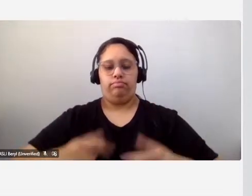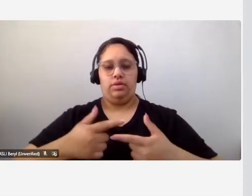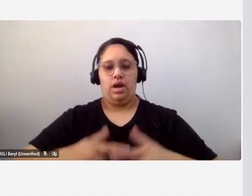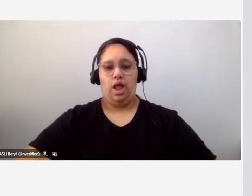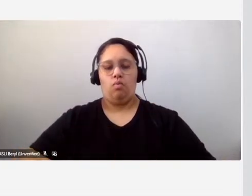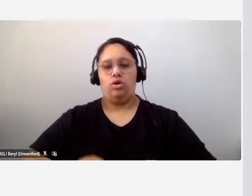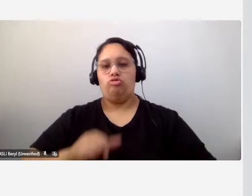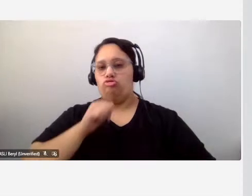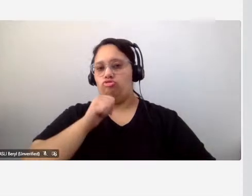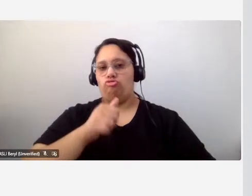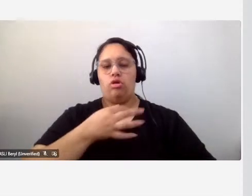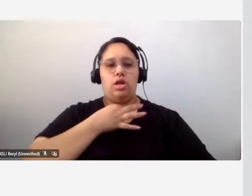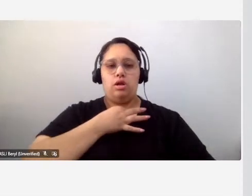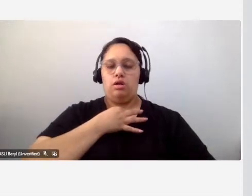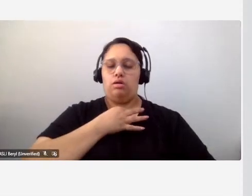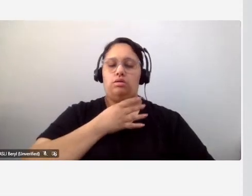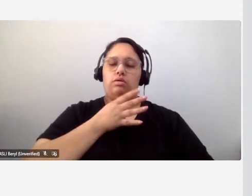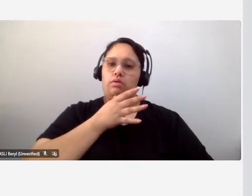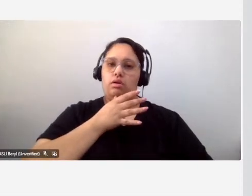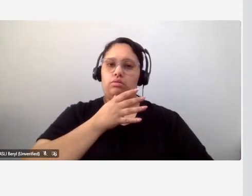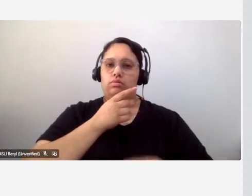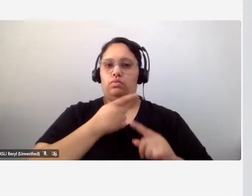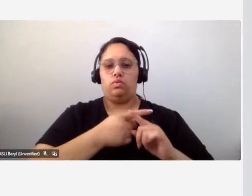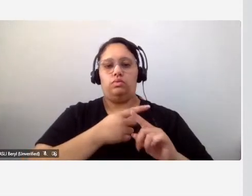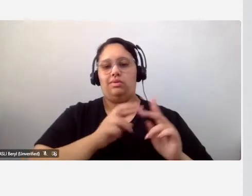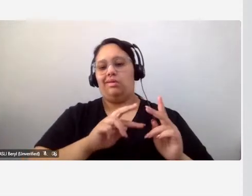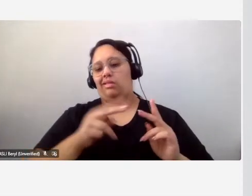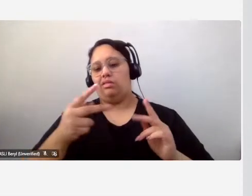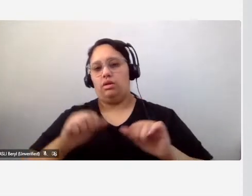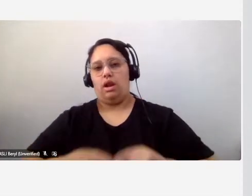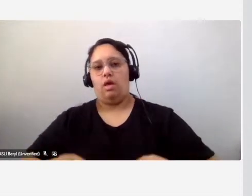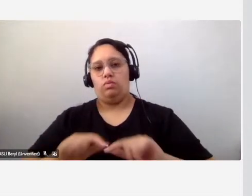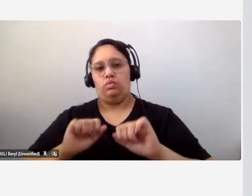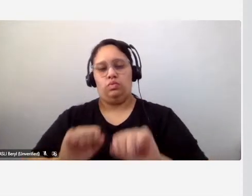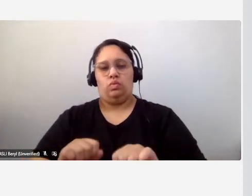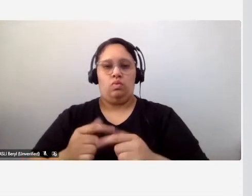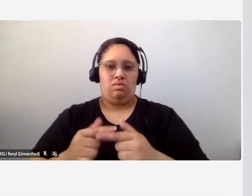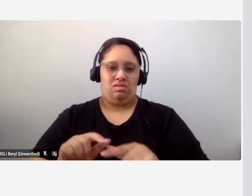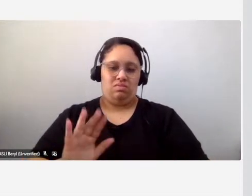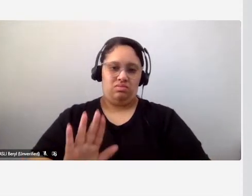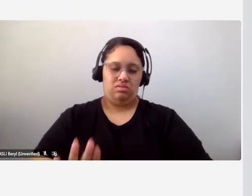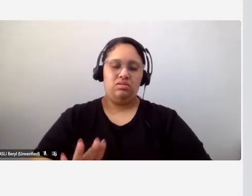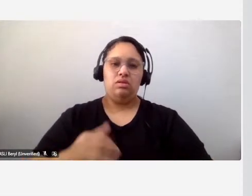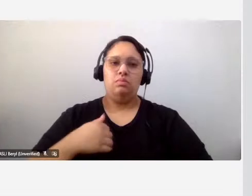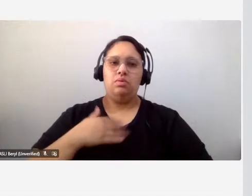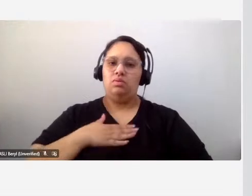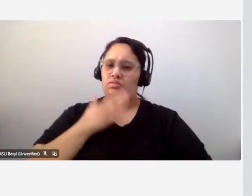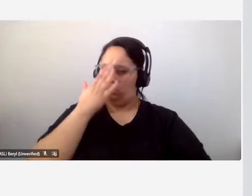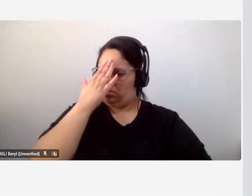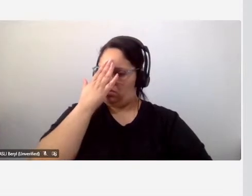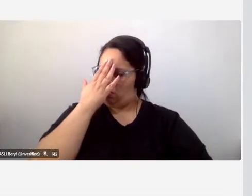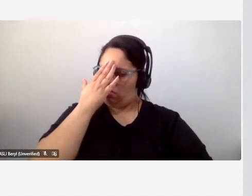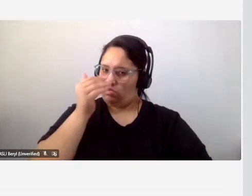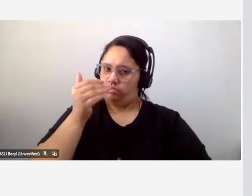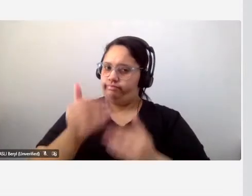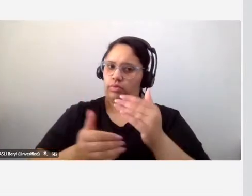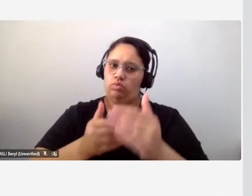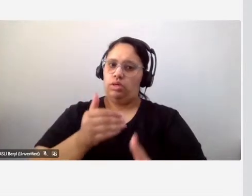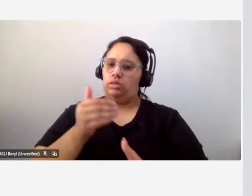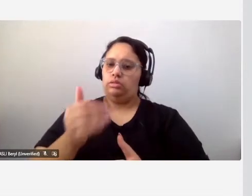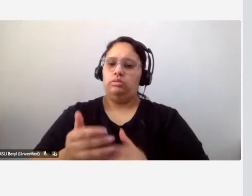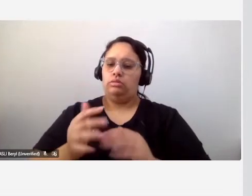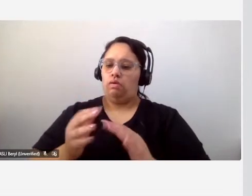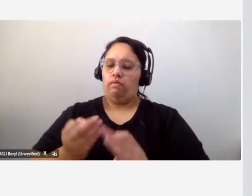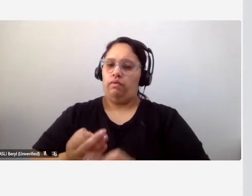and isiXhosa. And I just want to find out how much progress has been